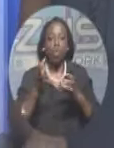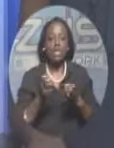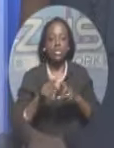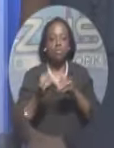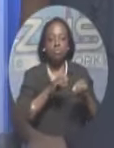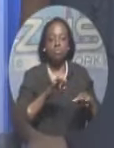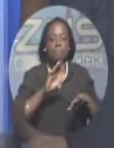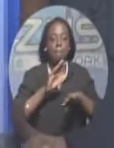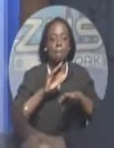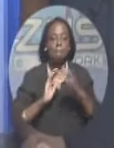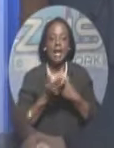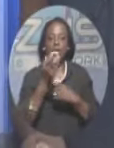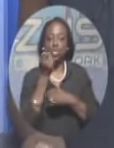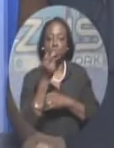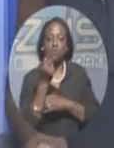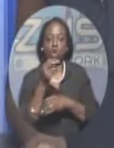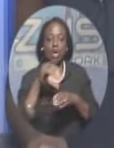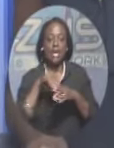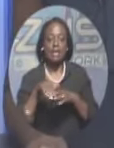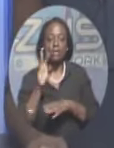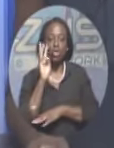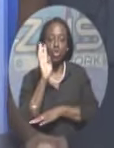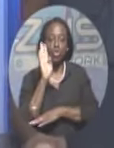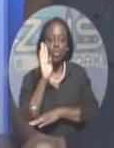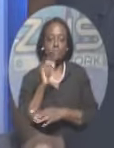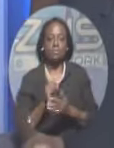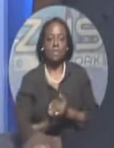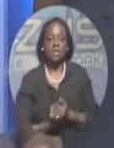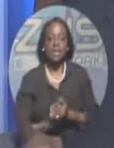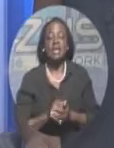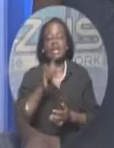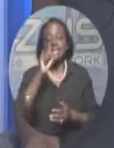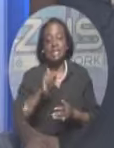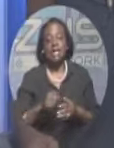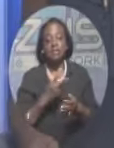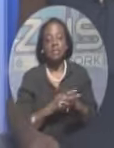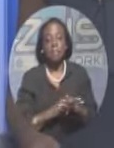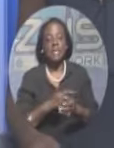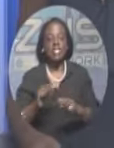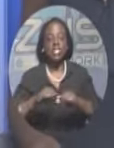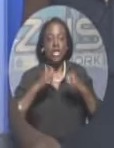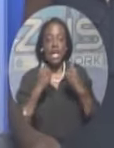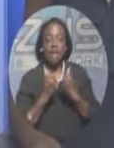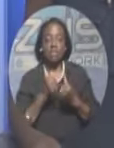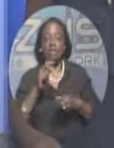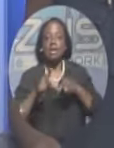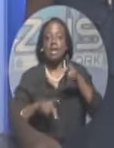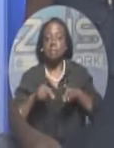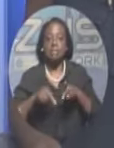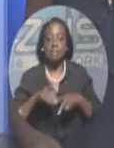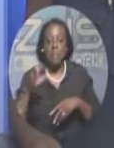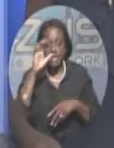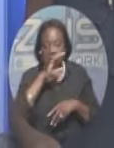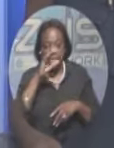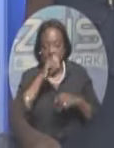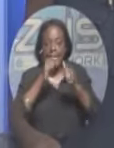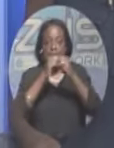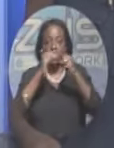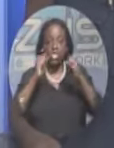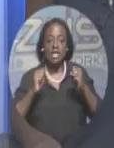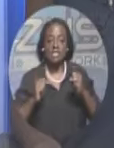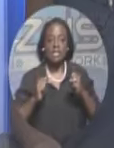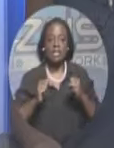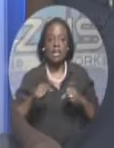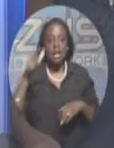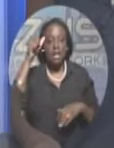News. Well, several residents in the South Beach area also seeking shelter ahead of the storm. Arla Don Davis caught up with the area representative